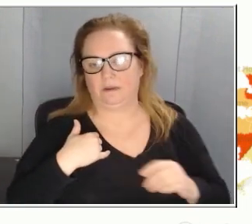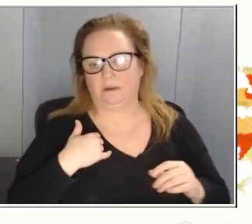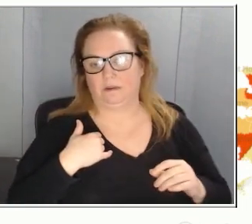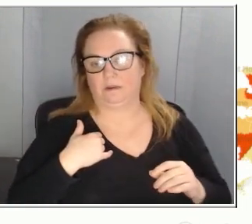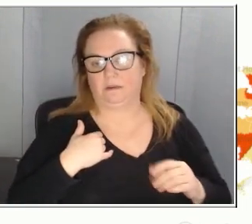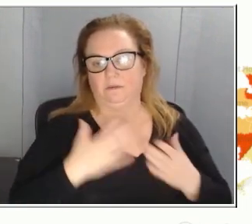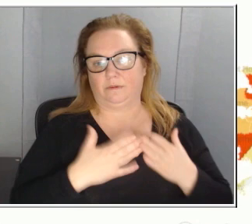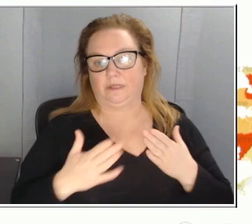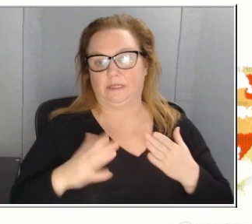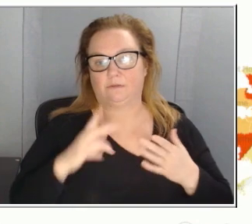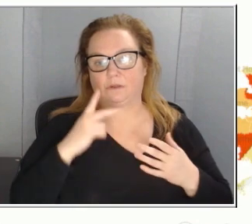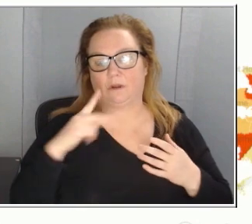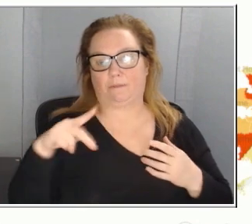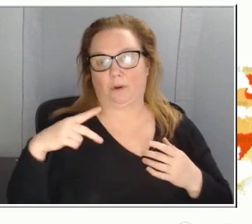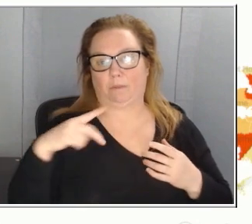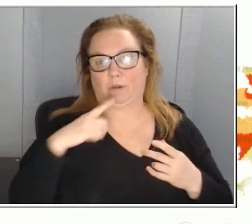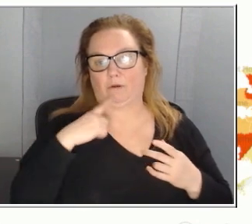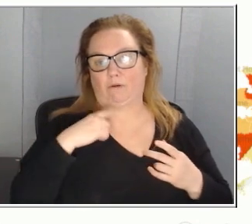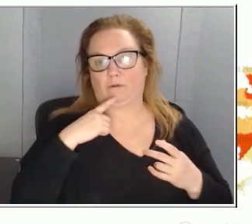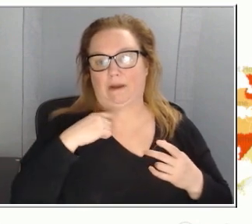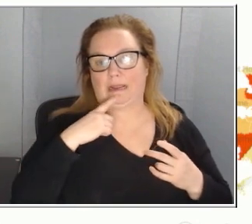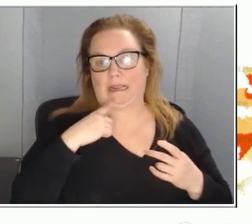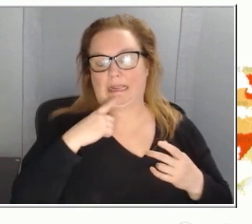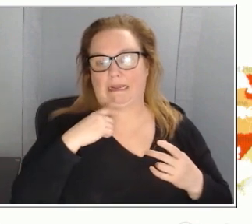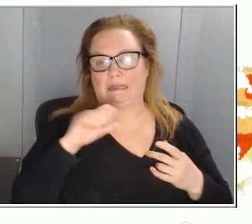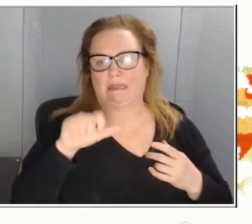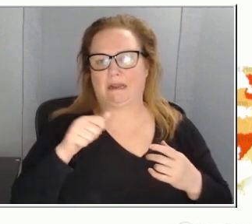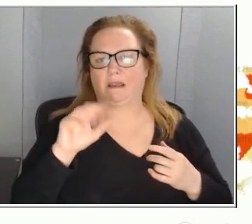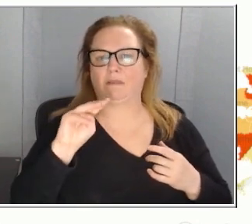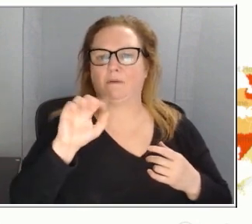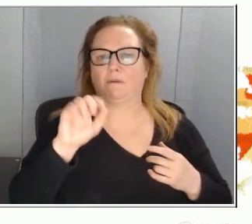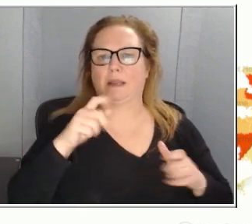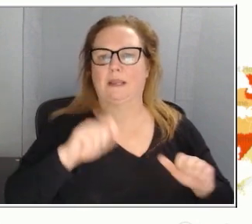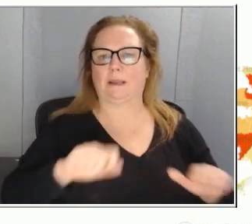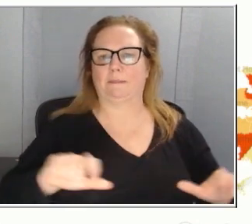all purple or all red. Did you guys get that other map in?